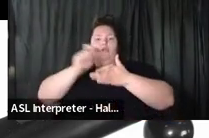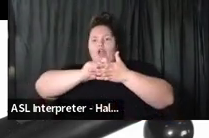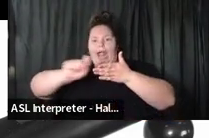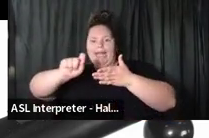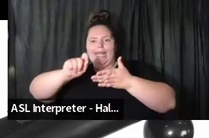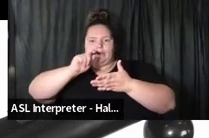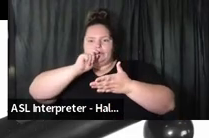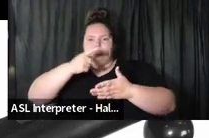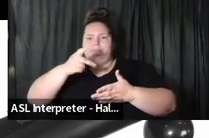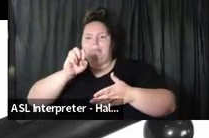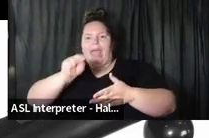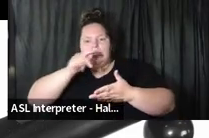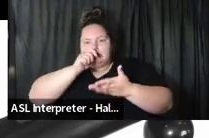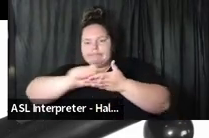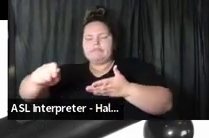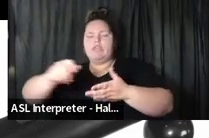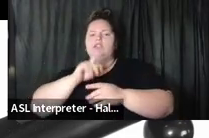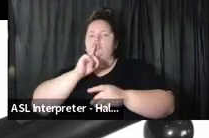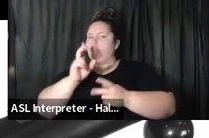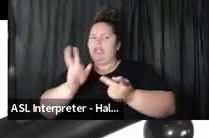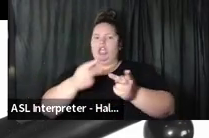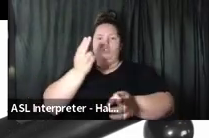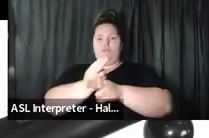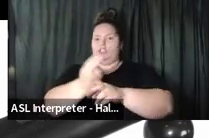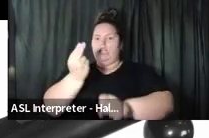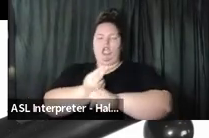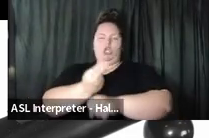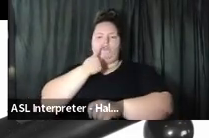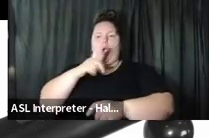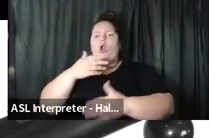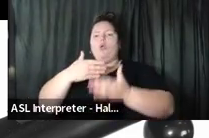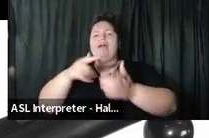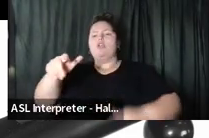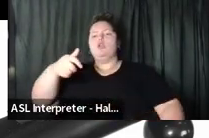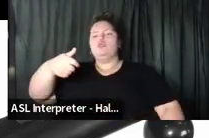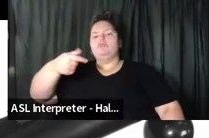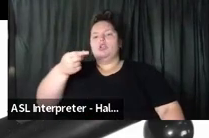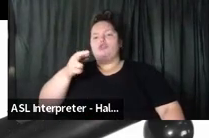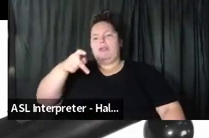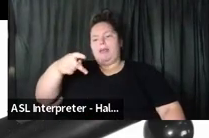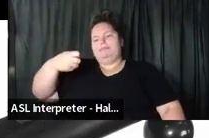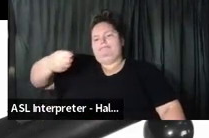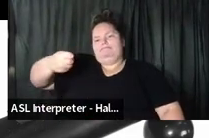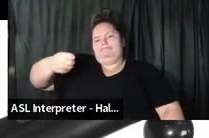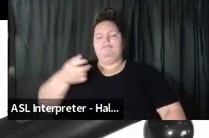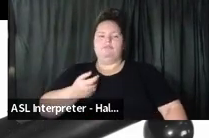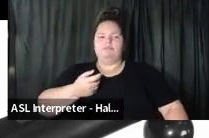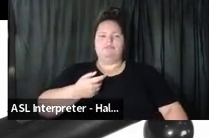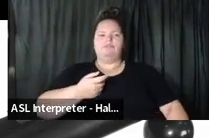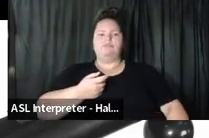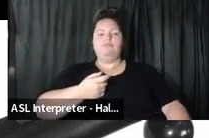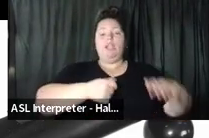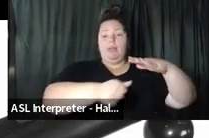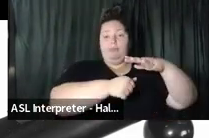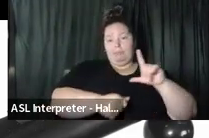universally used with whatever utensils you might need. Also, the bottom left here, there's an image of